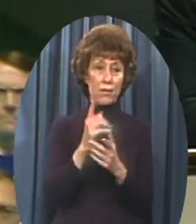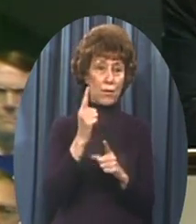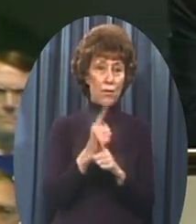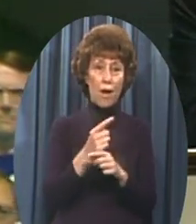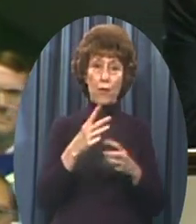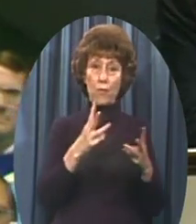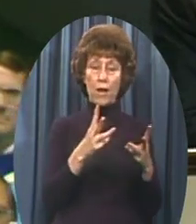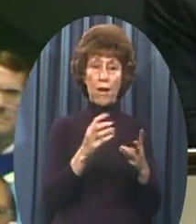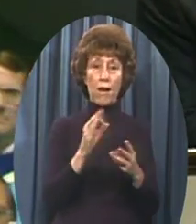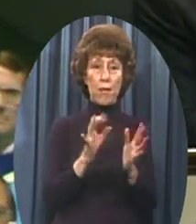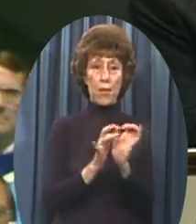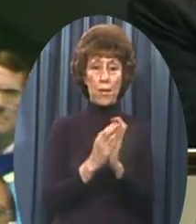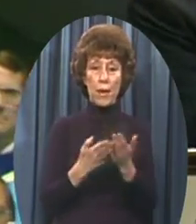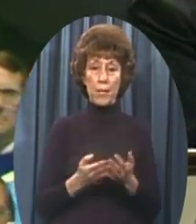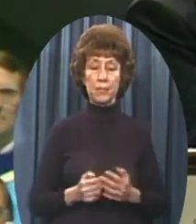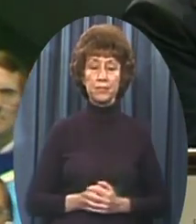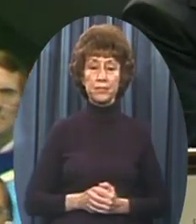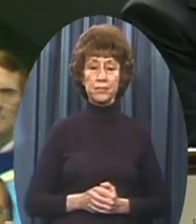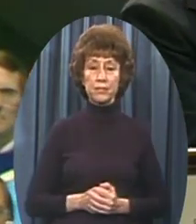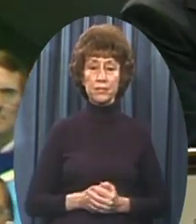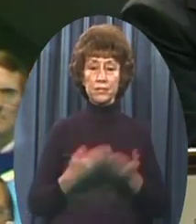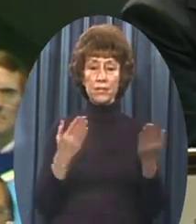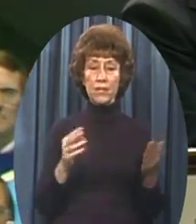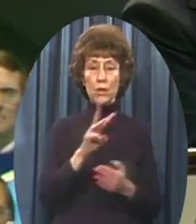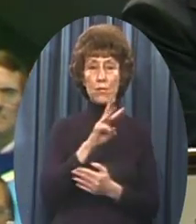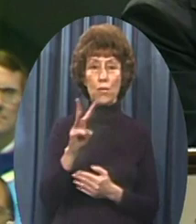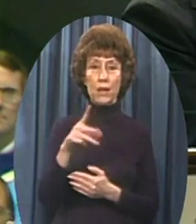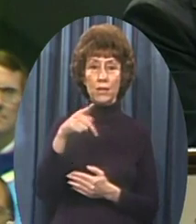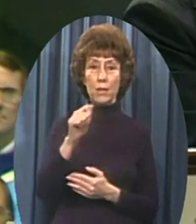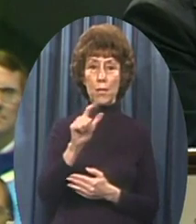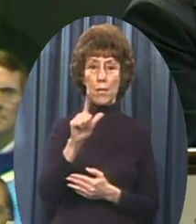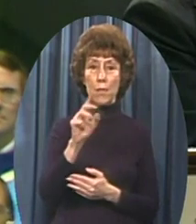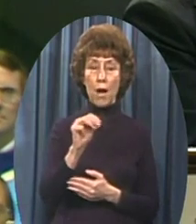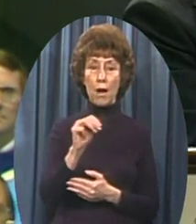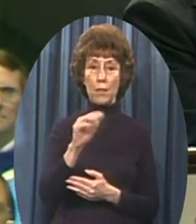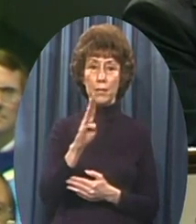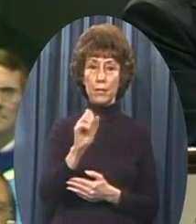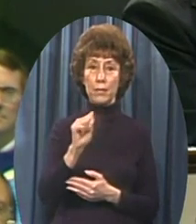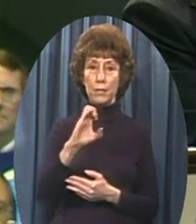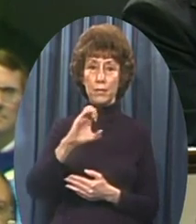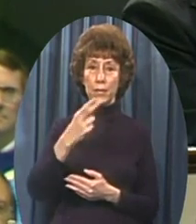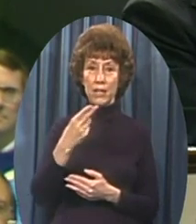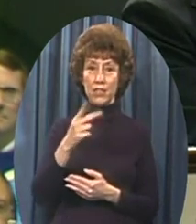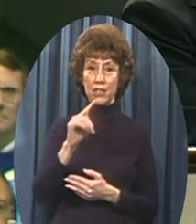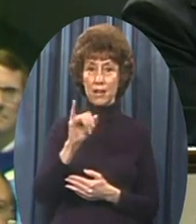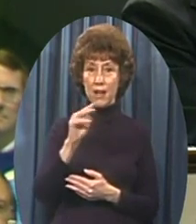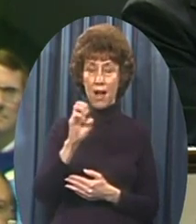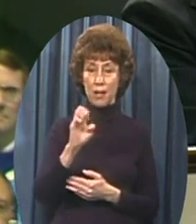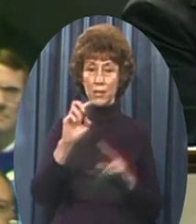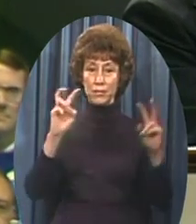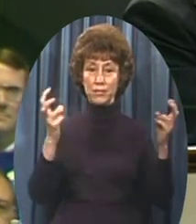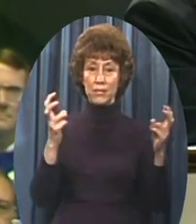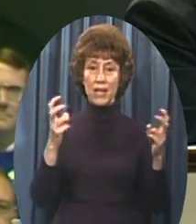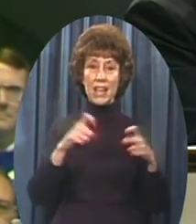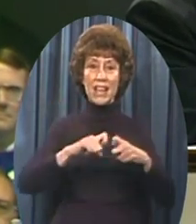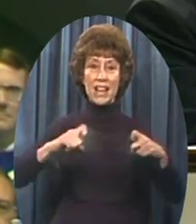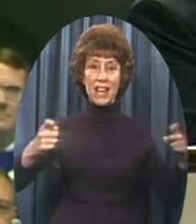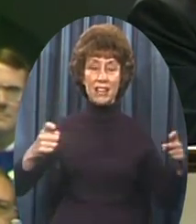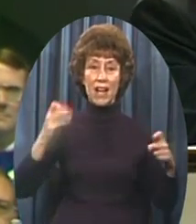somebody who's really coming out. West Palm Beach Times. Headline is, "Electronic